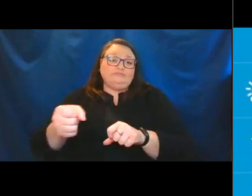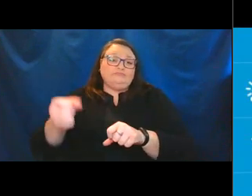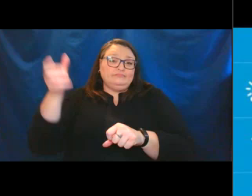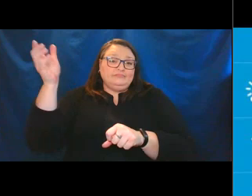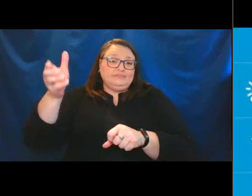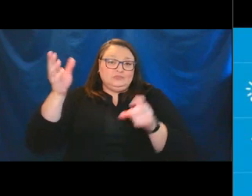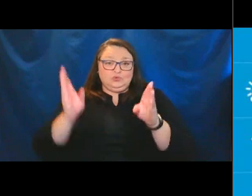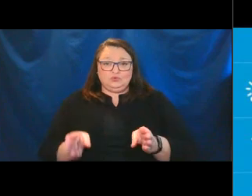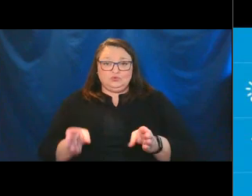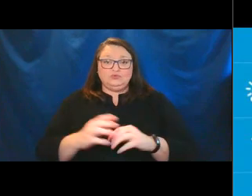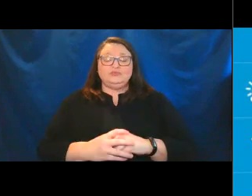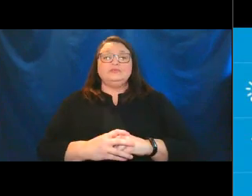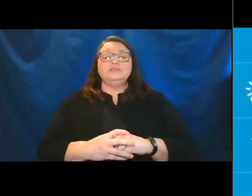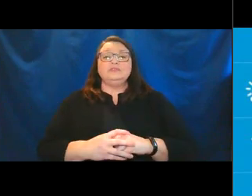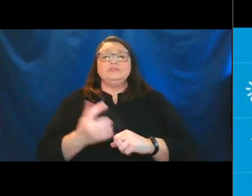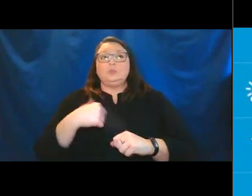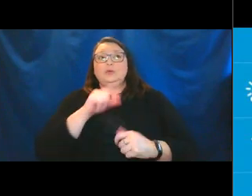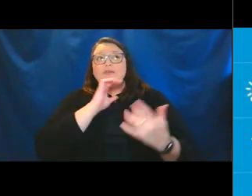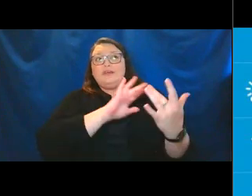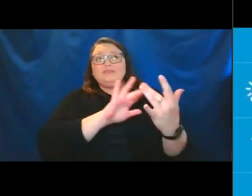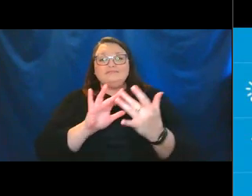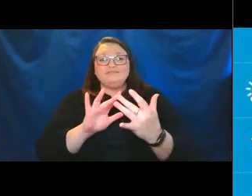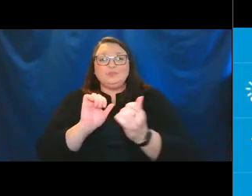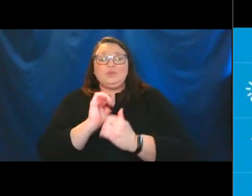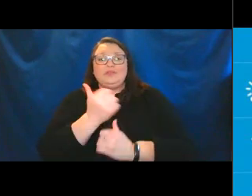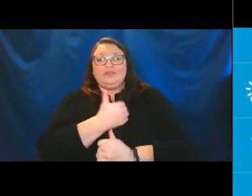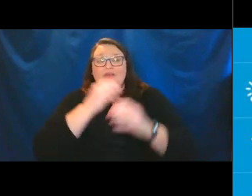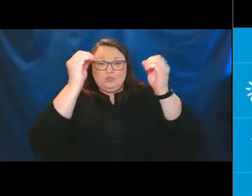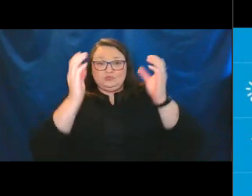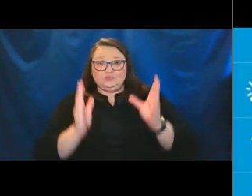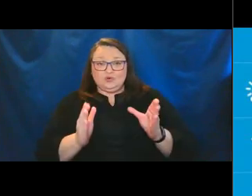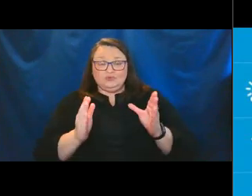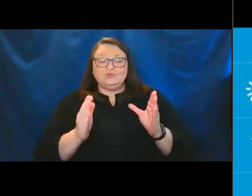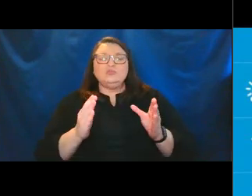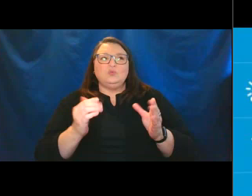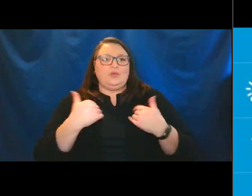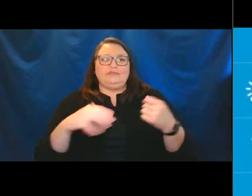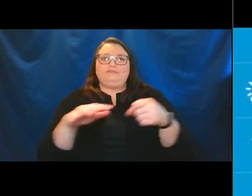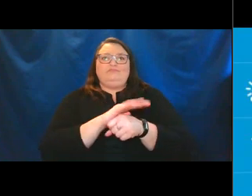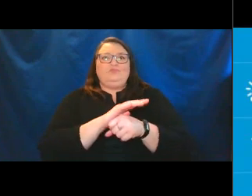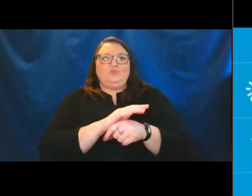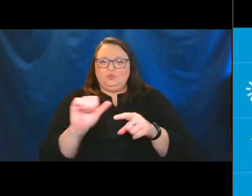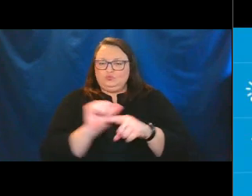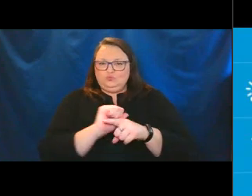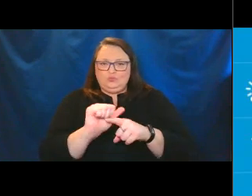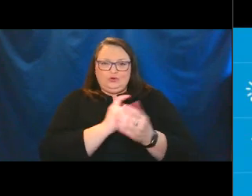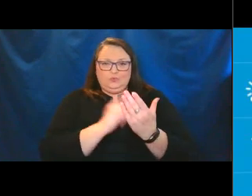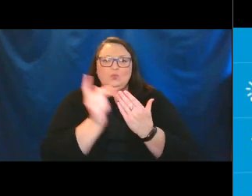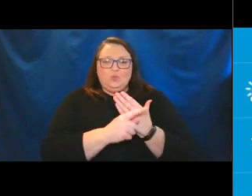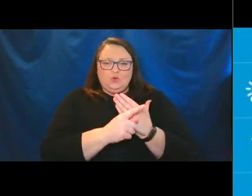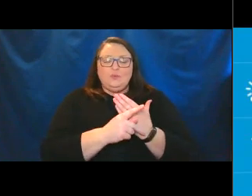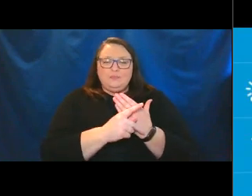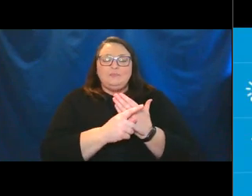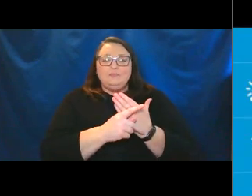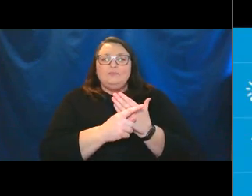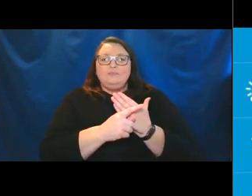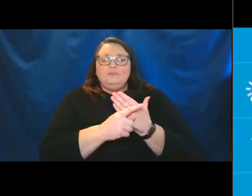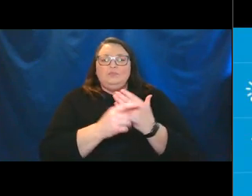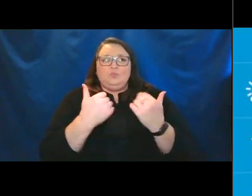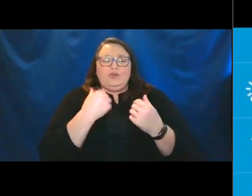to definitely network with our instructors. So we have an entire training program that we have